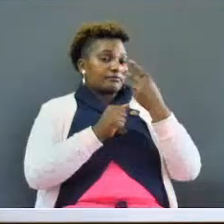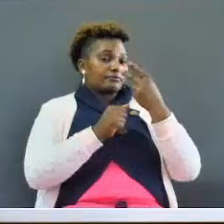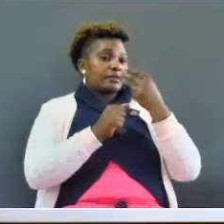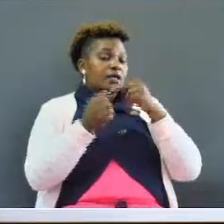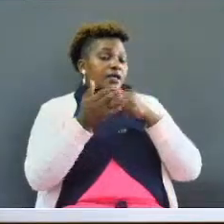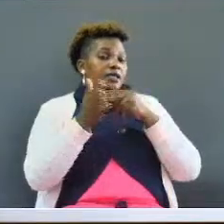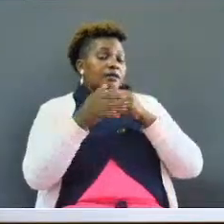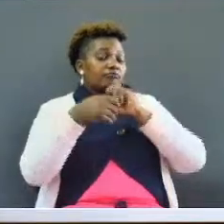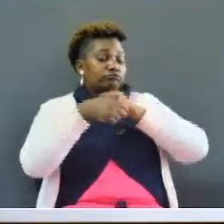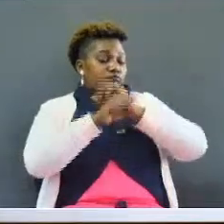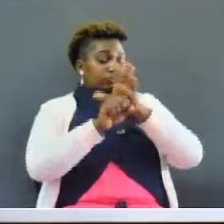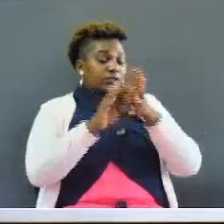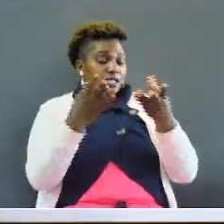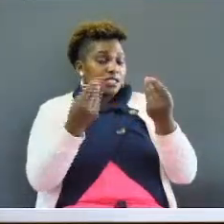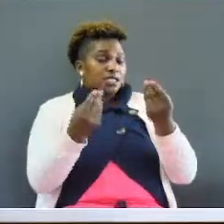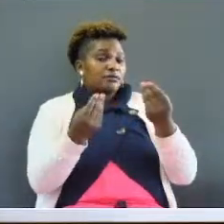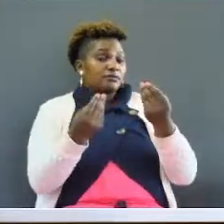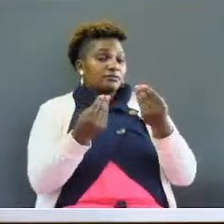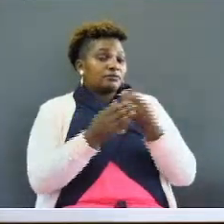very contagious.